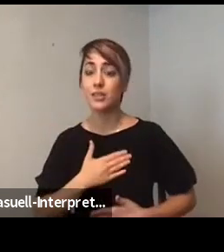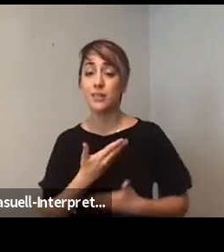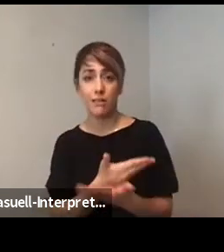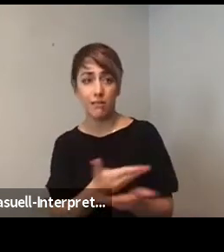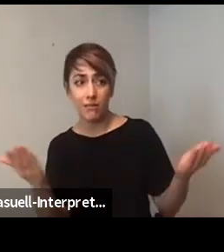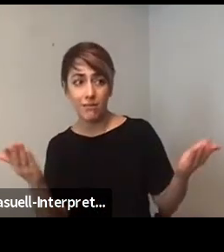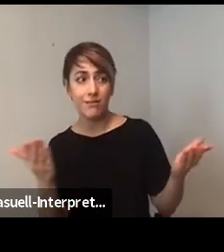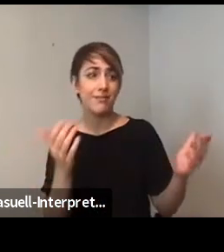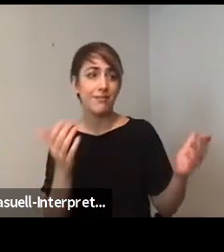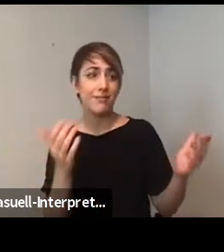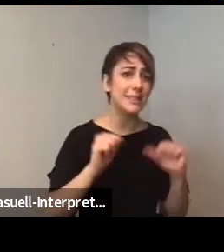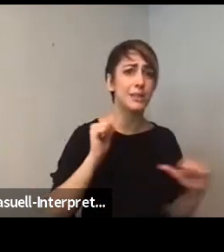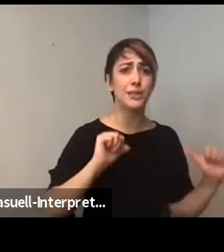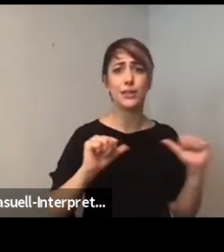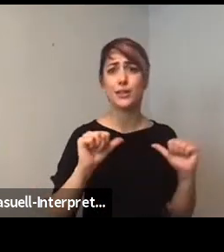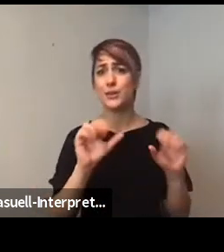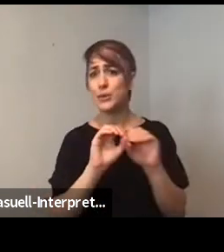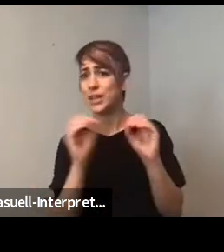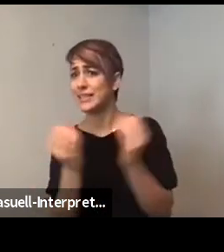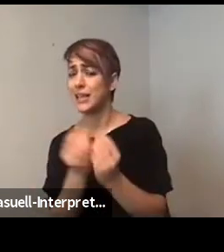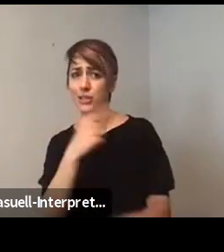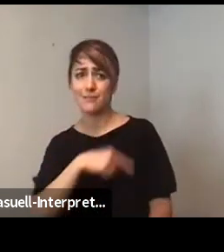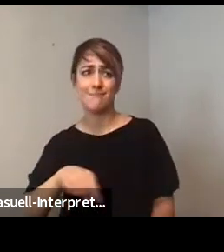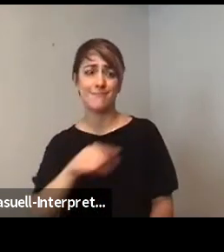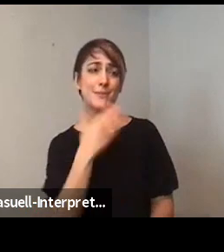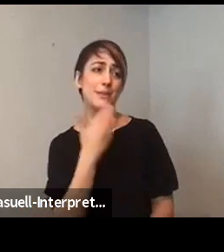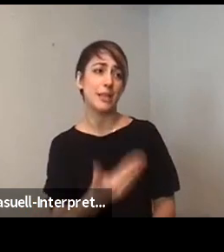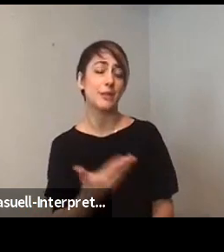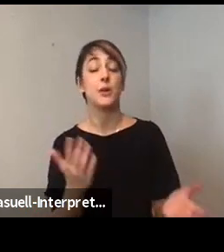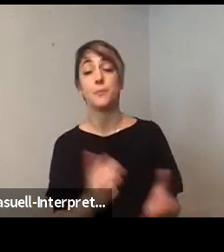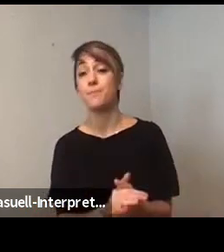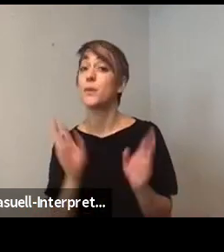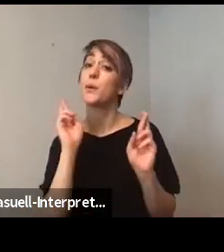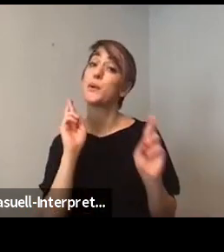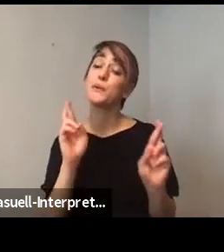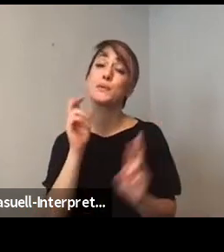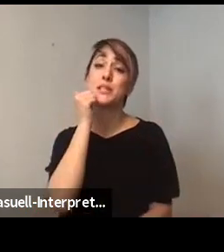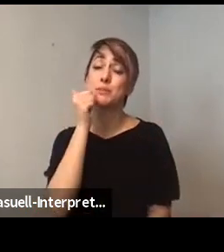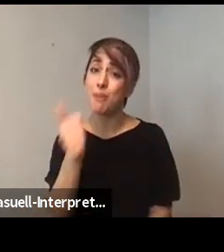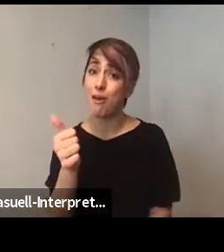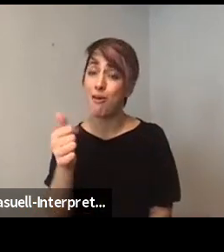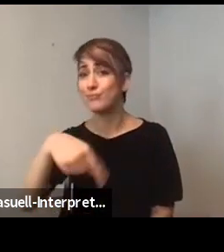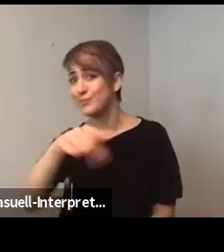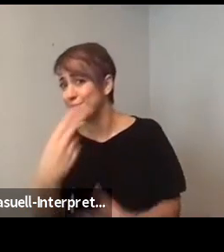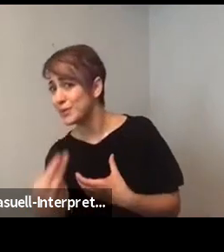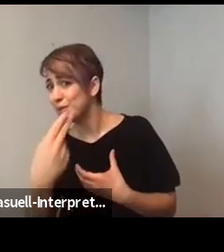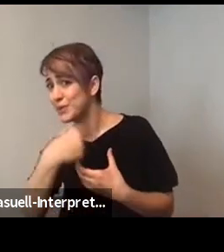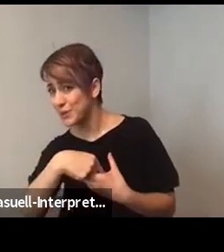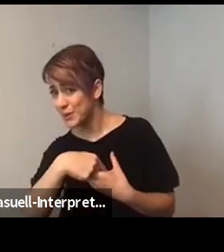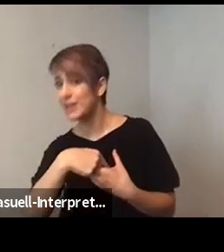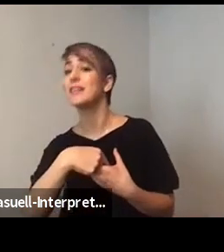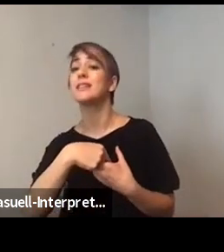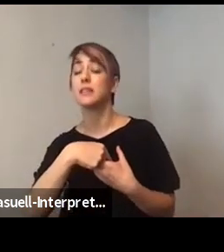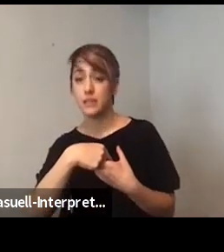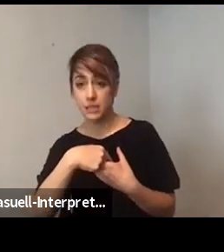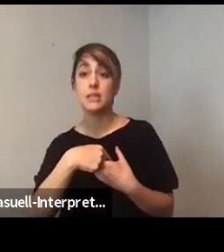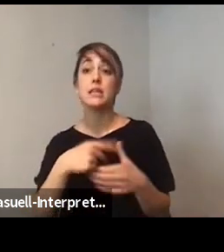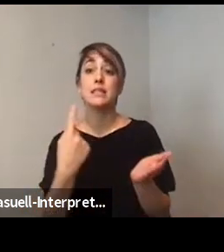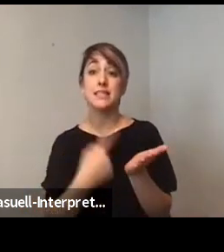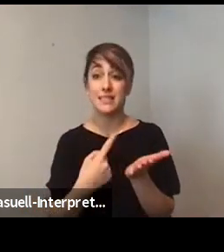further afield. So we hope you'll join us tomorrow when the conversation's going to take place between Scarlett